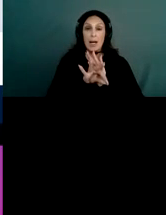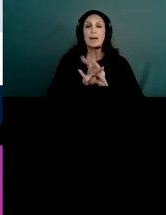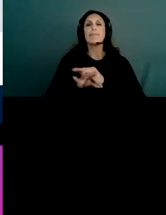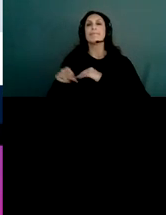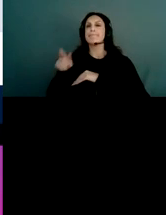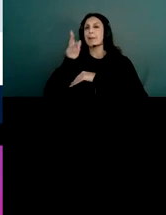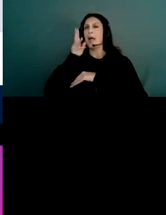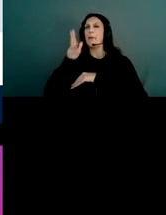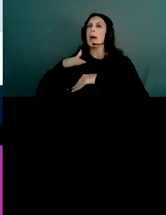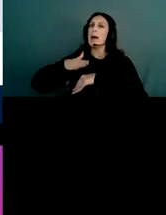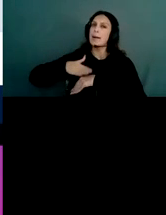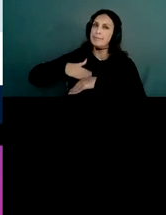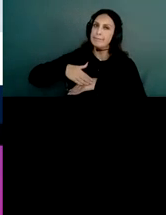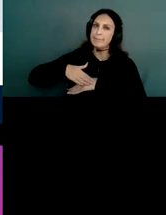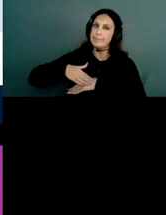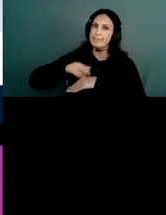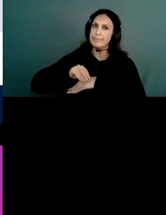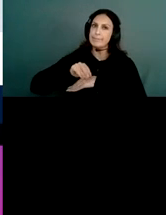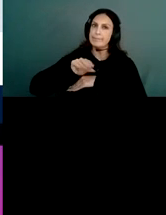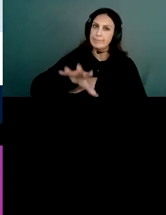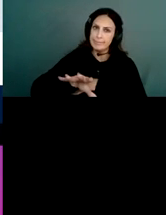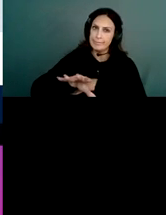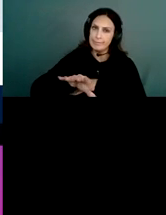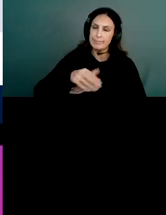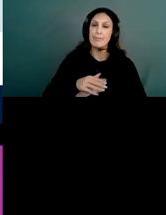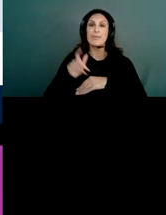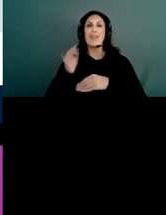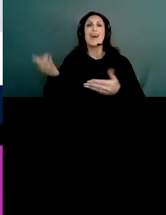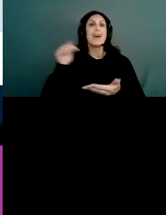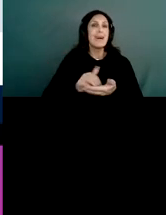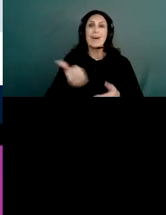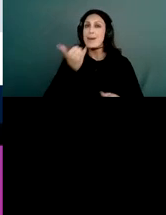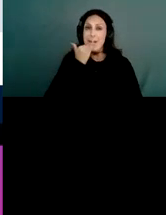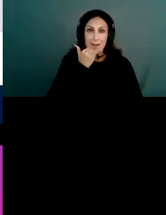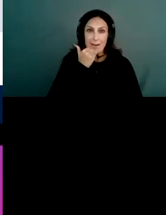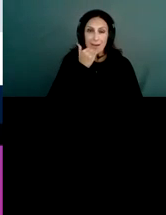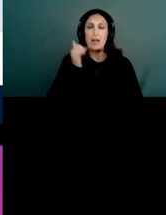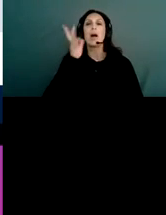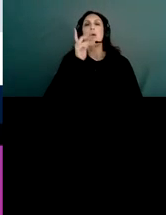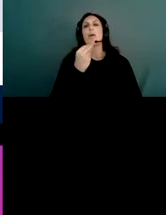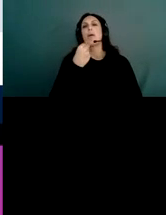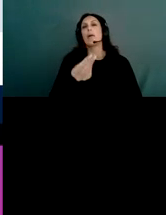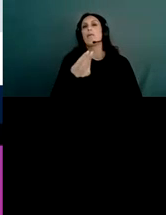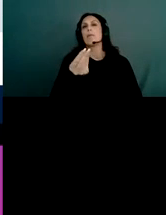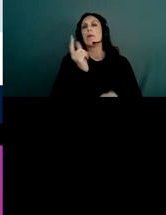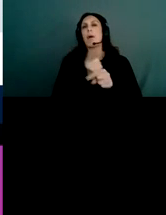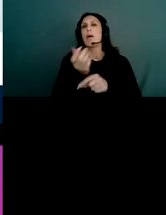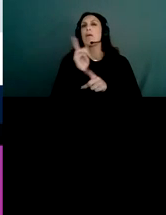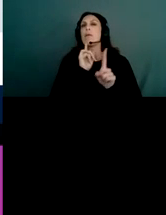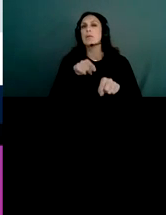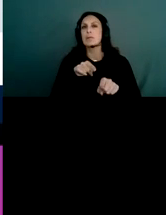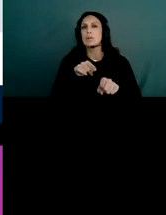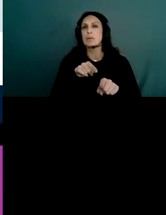If they still don't sort that word correctly, they see the answer. When students get 2 incorrect answers, they are taken to